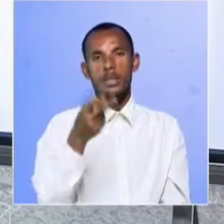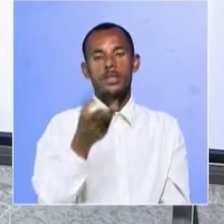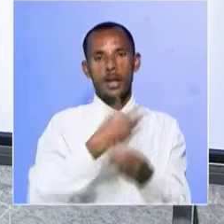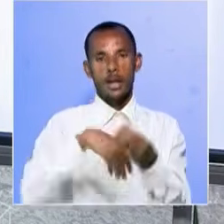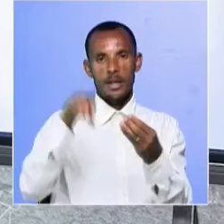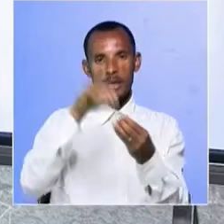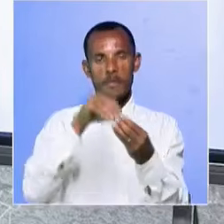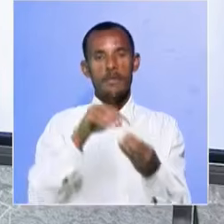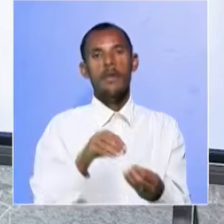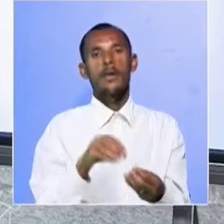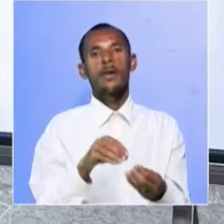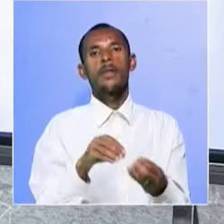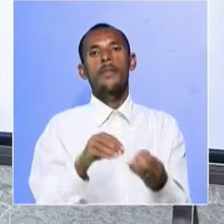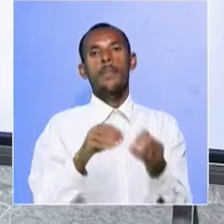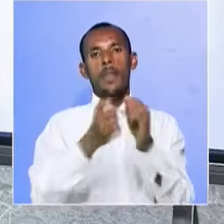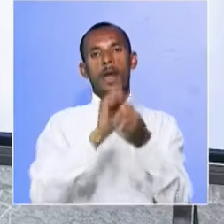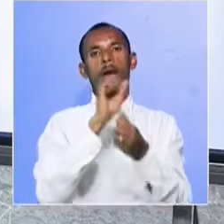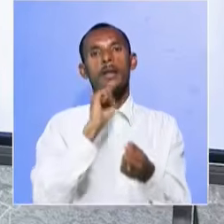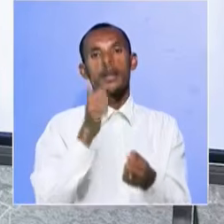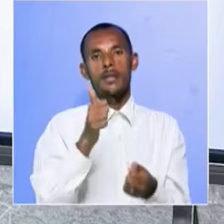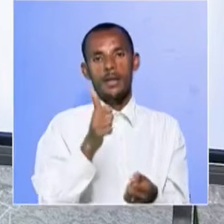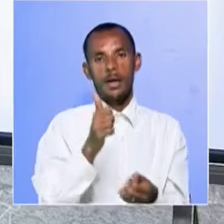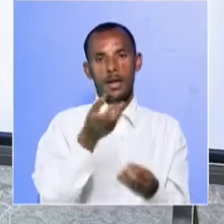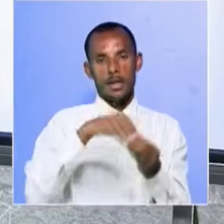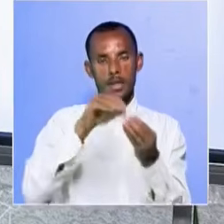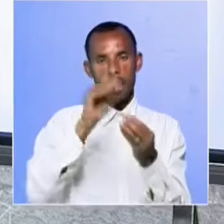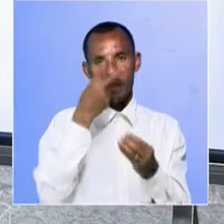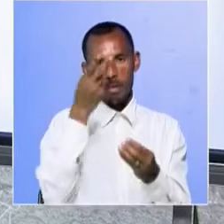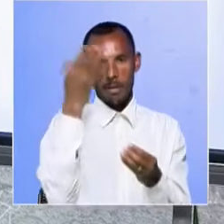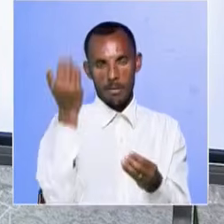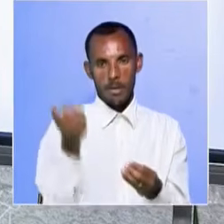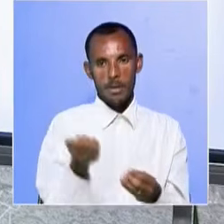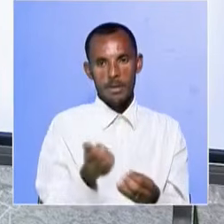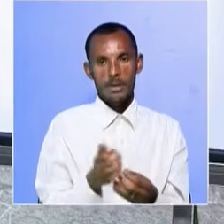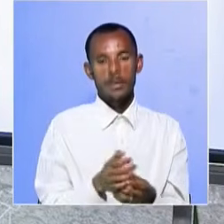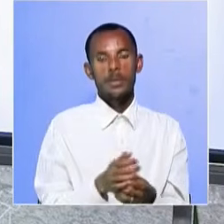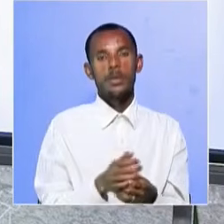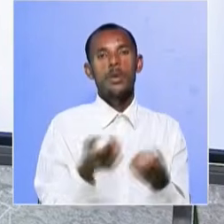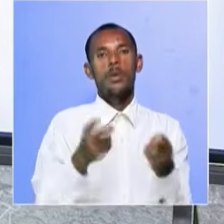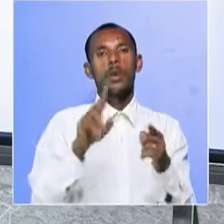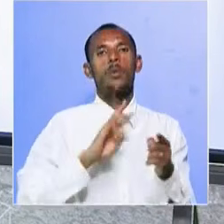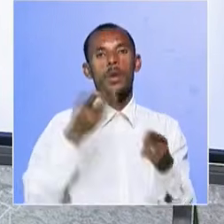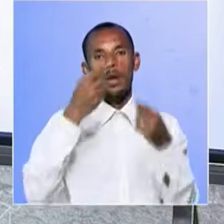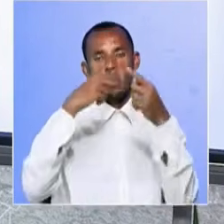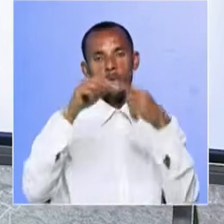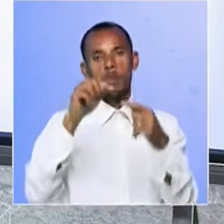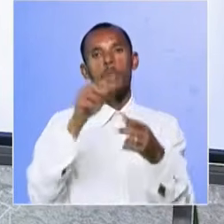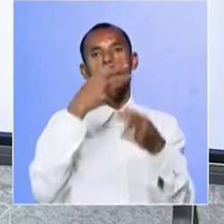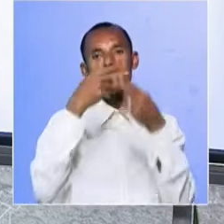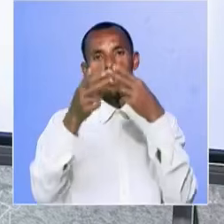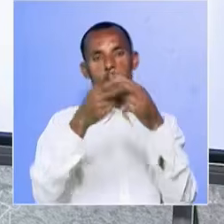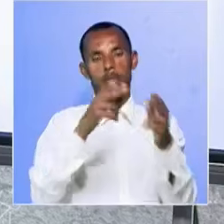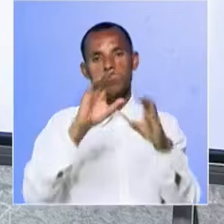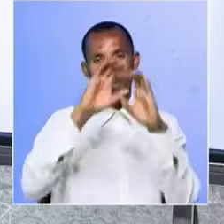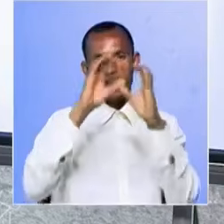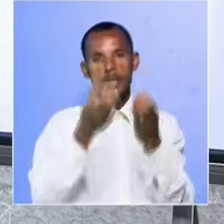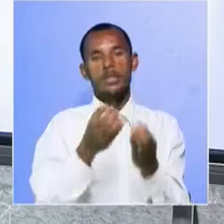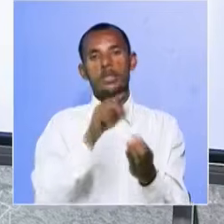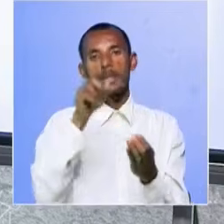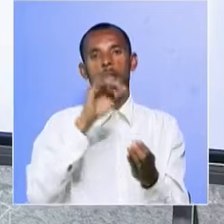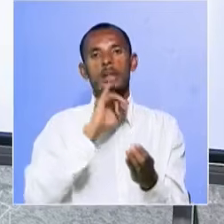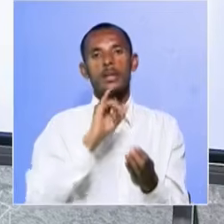additive identity in the case of addition, okay? So when we come to the multiplication part, there